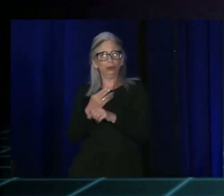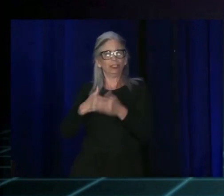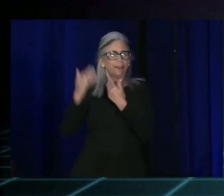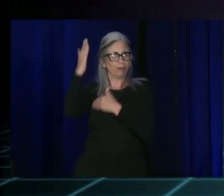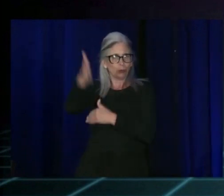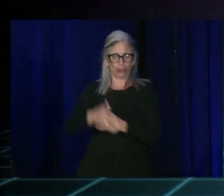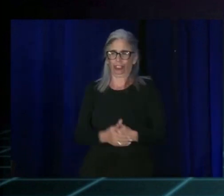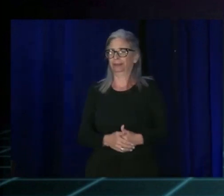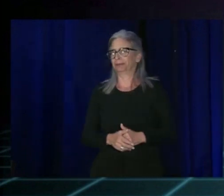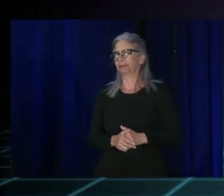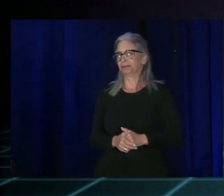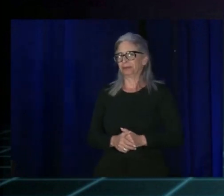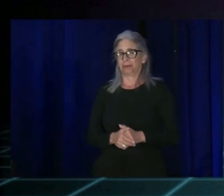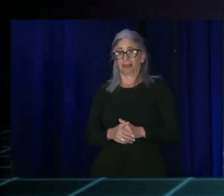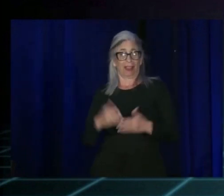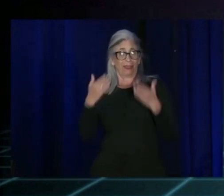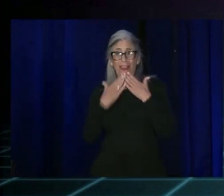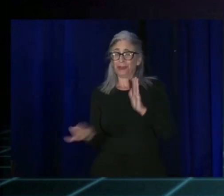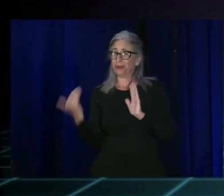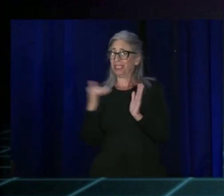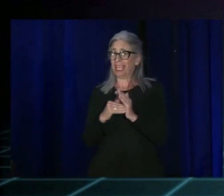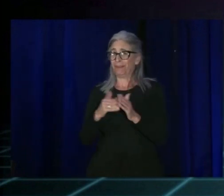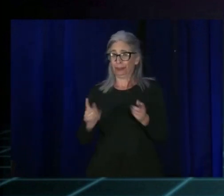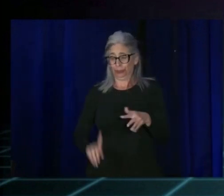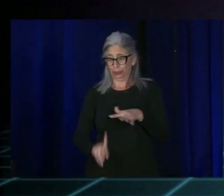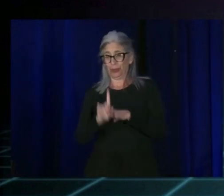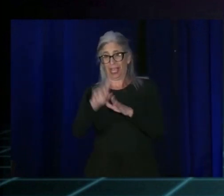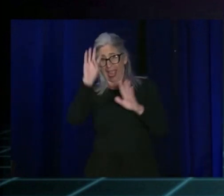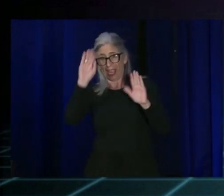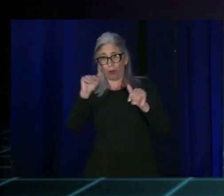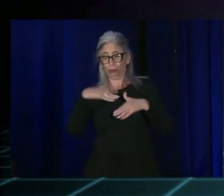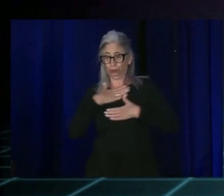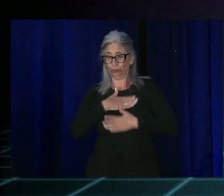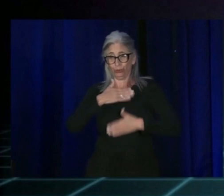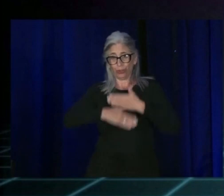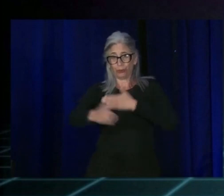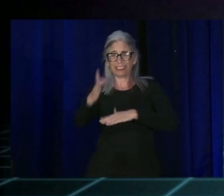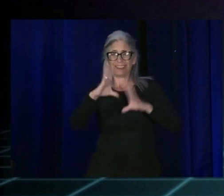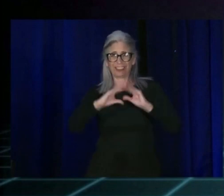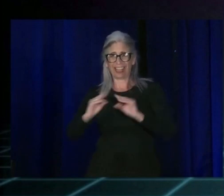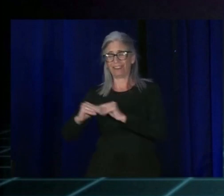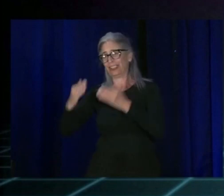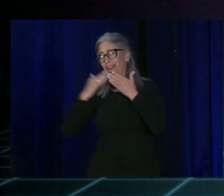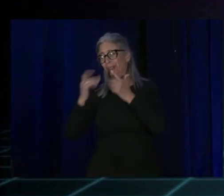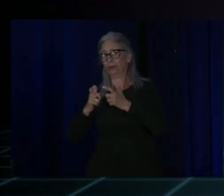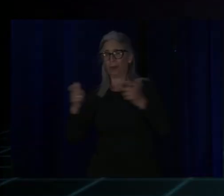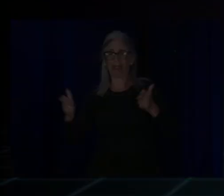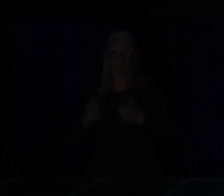And thank you again for being here. I hope you enjoy the rest of your conference. Thank you very much.